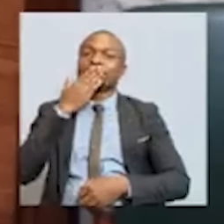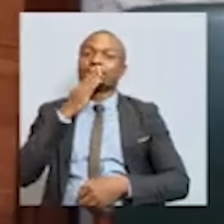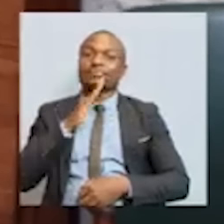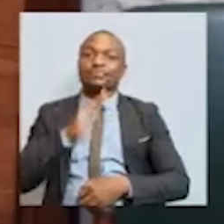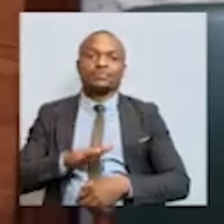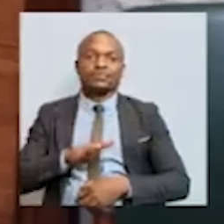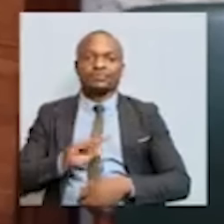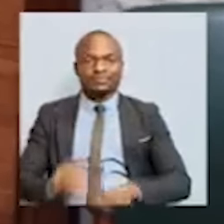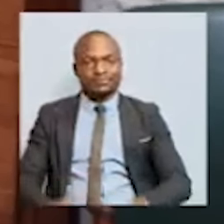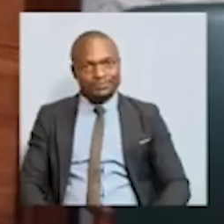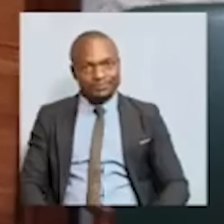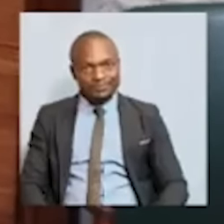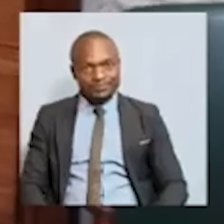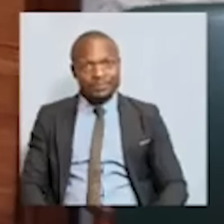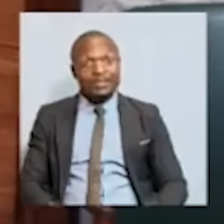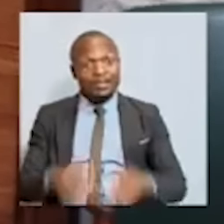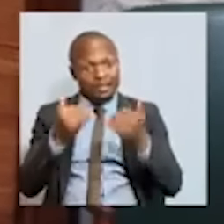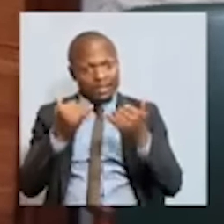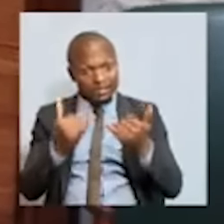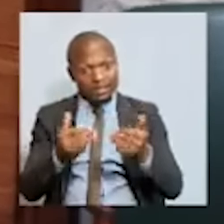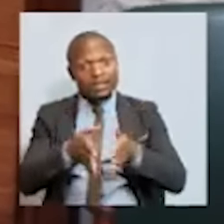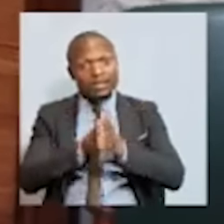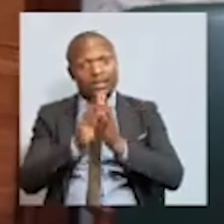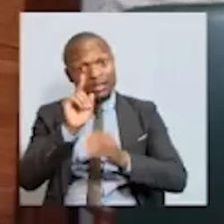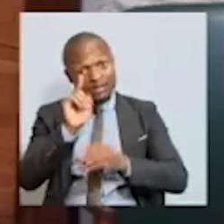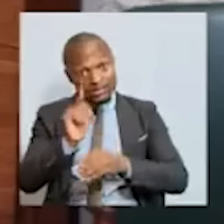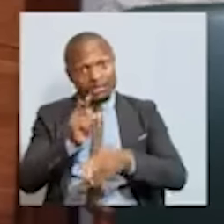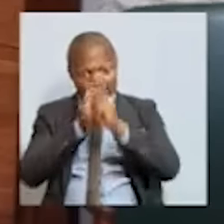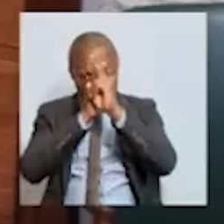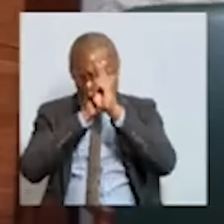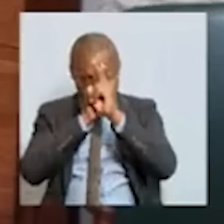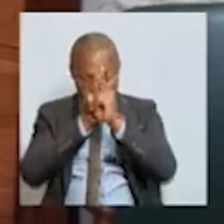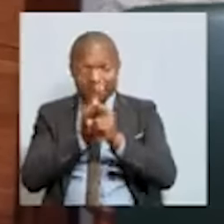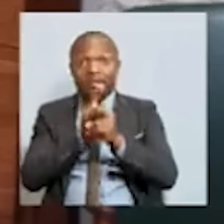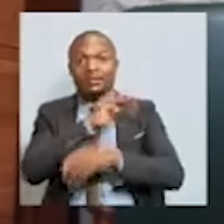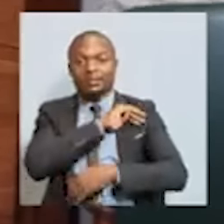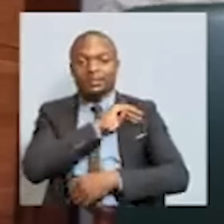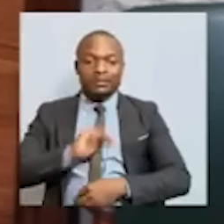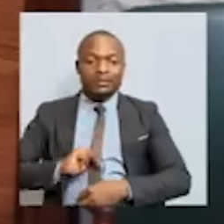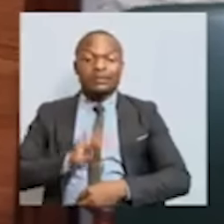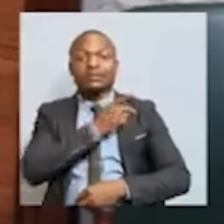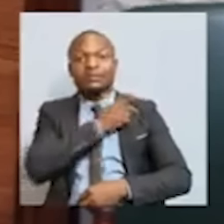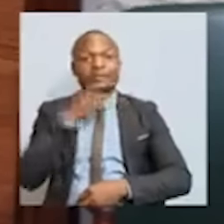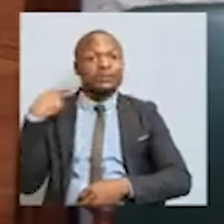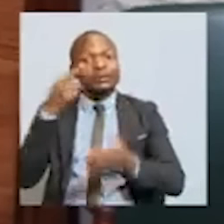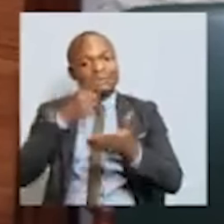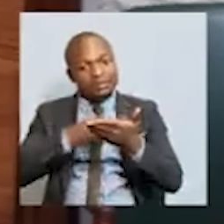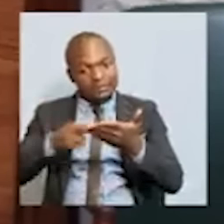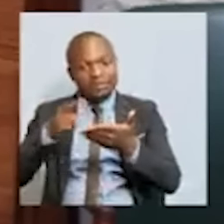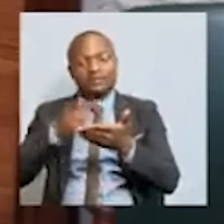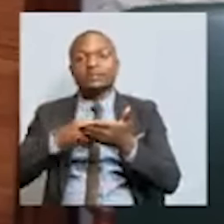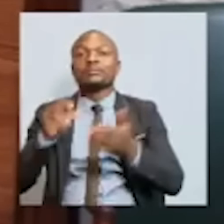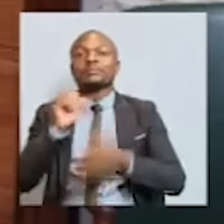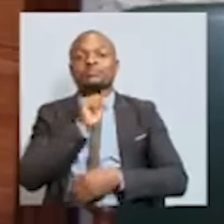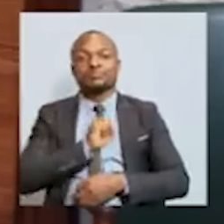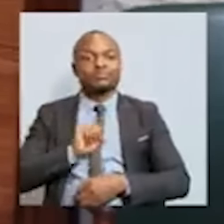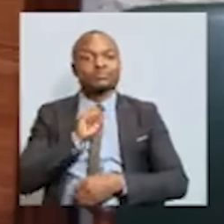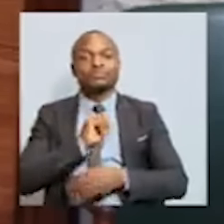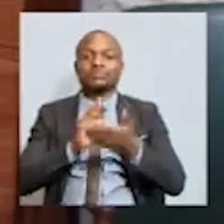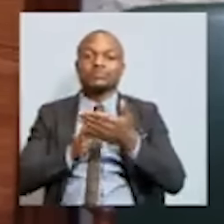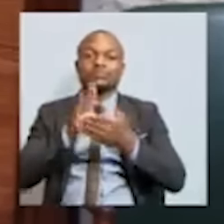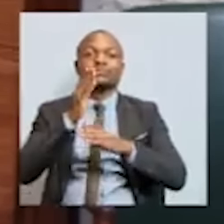august House. I now order you, Mr. Munir Zulu MP, to read your apology and